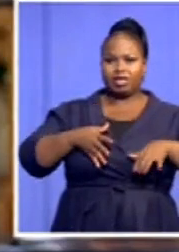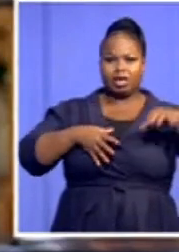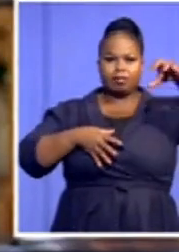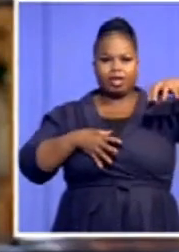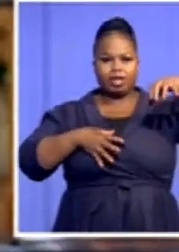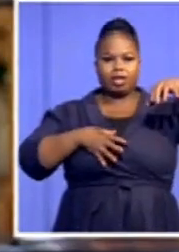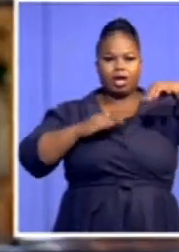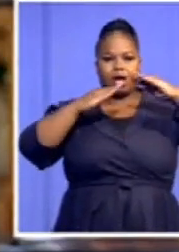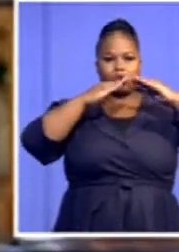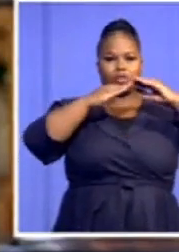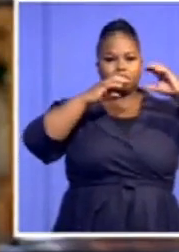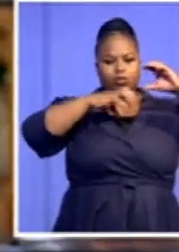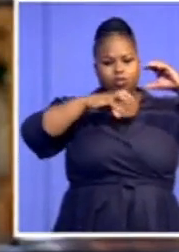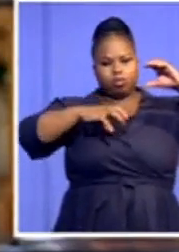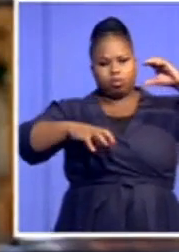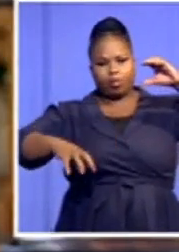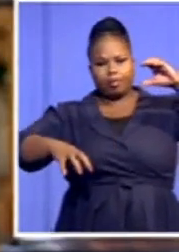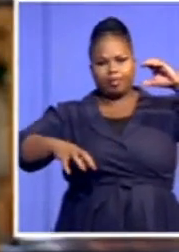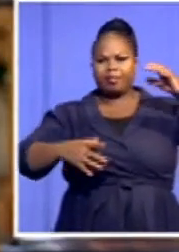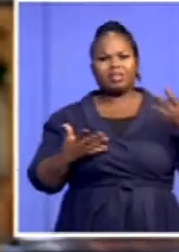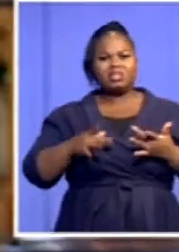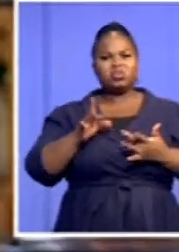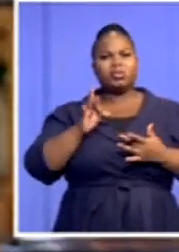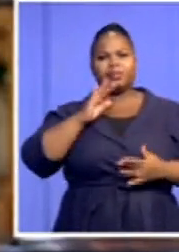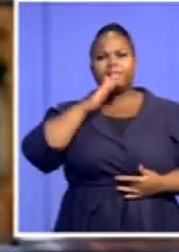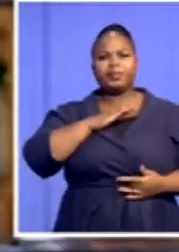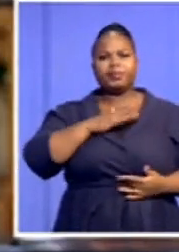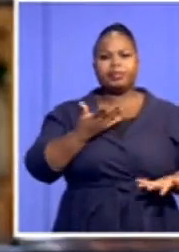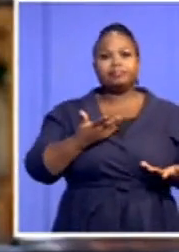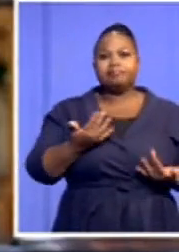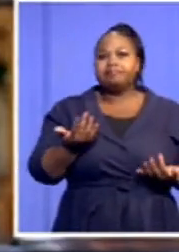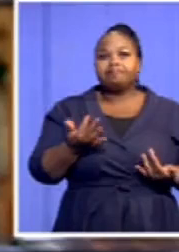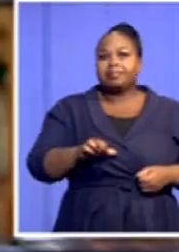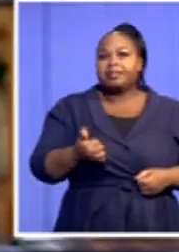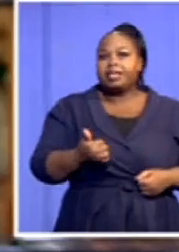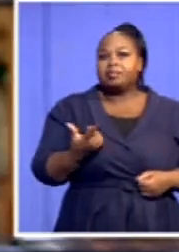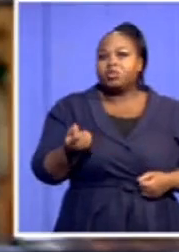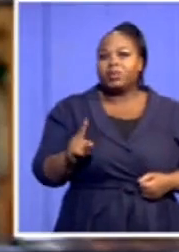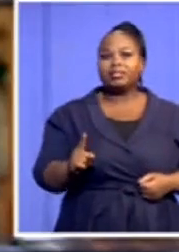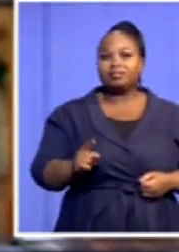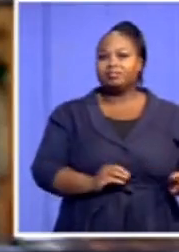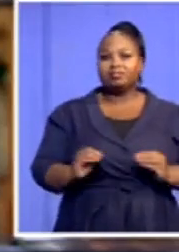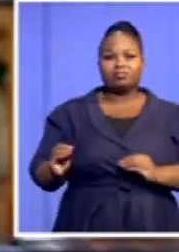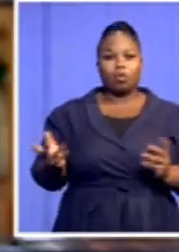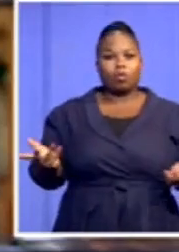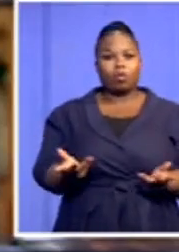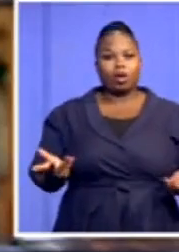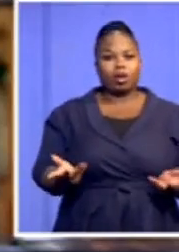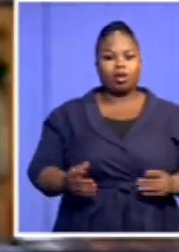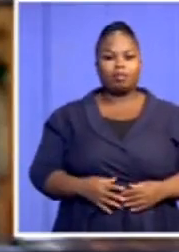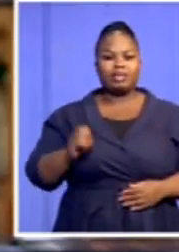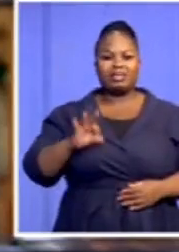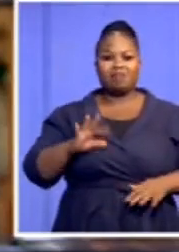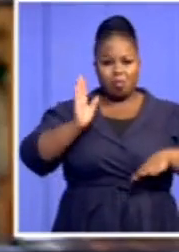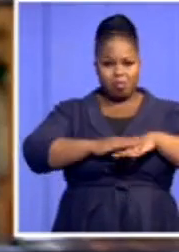any alternatives as to what should happen and where they should go if further torrential rain comes through